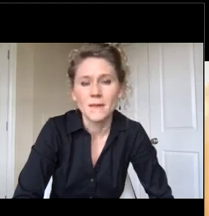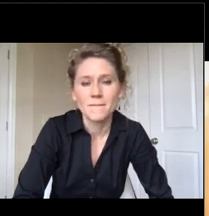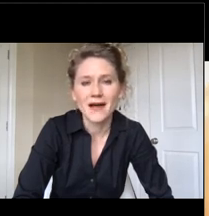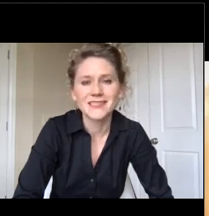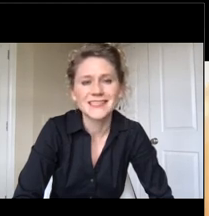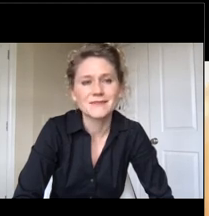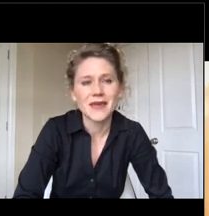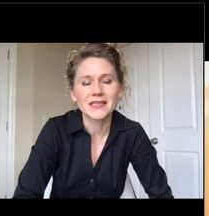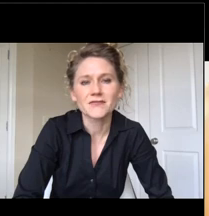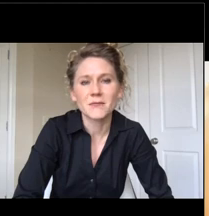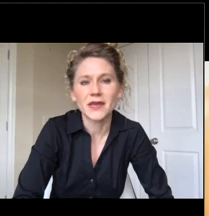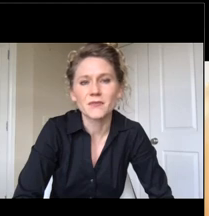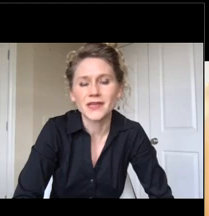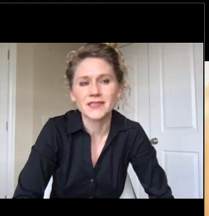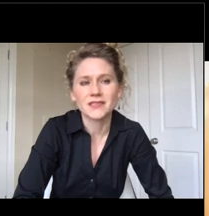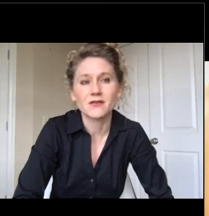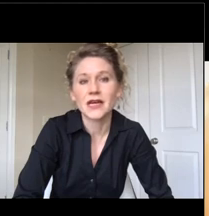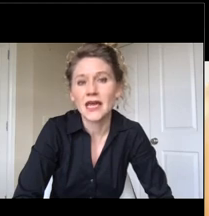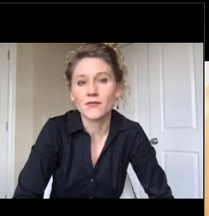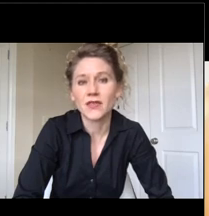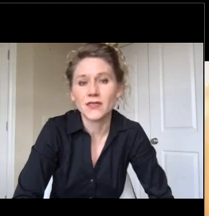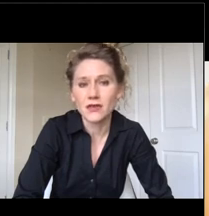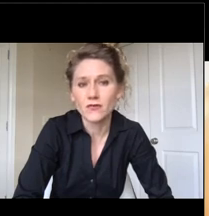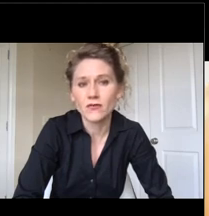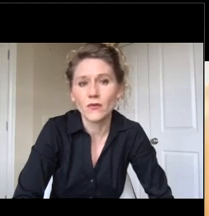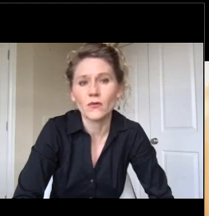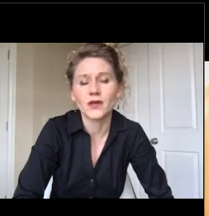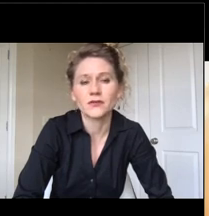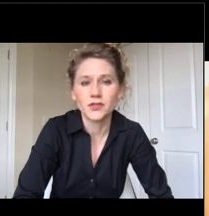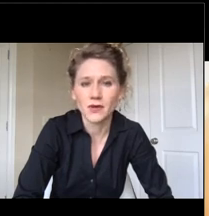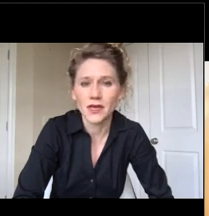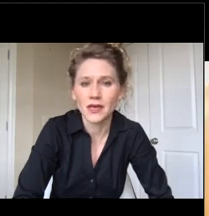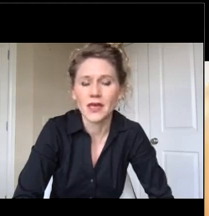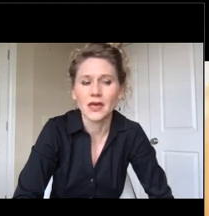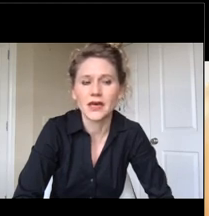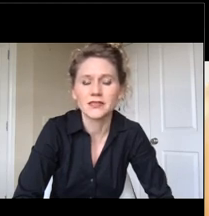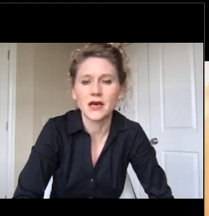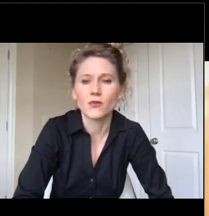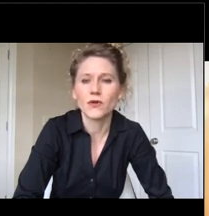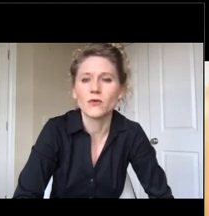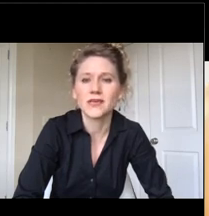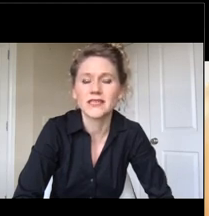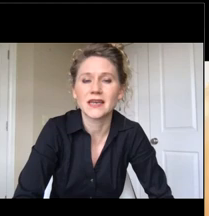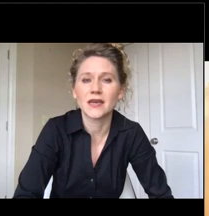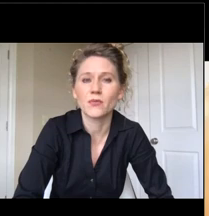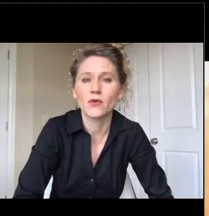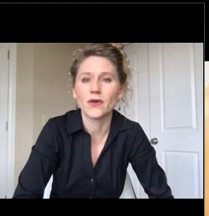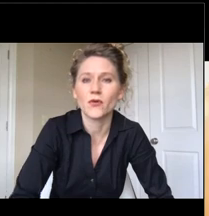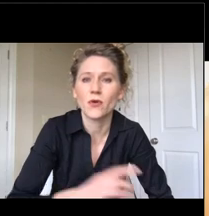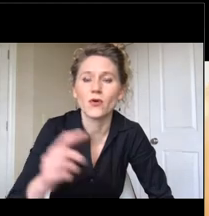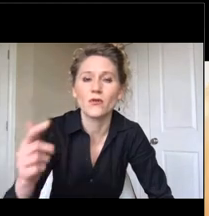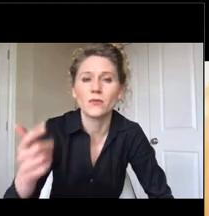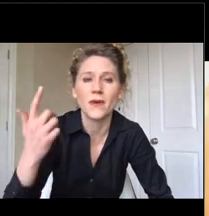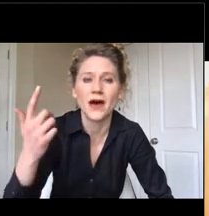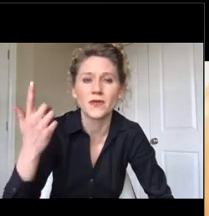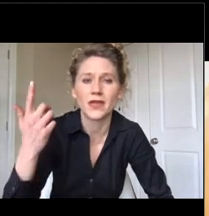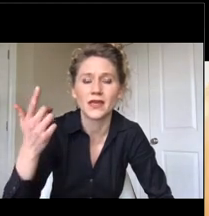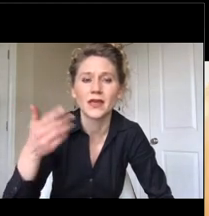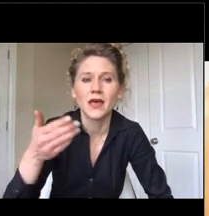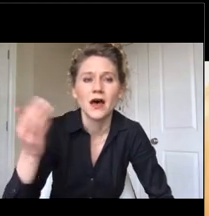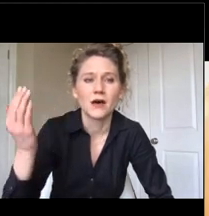are balancing demands from many places. So again, we thank you for what you're doing, and we will be sending a poll. We have a poll that we'll